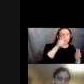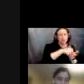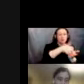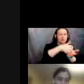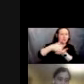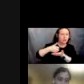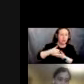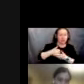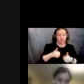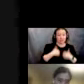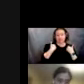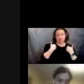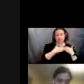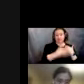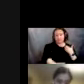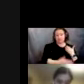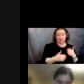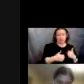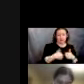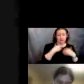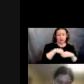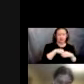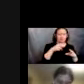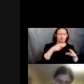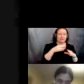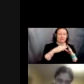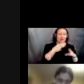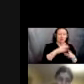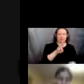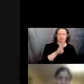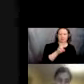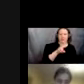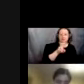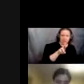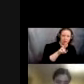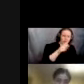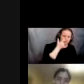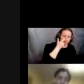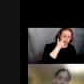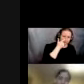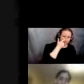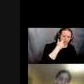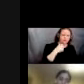their lives in Beaver, Alaska. And at the same time,